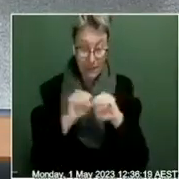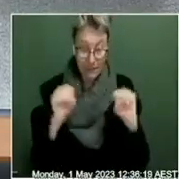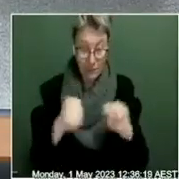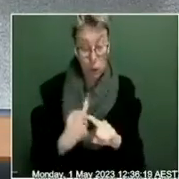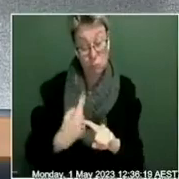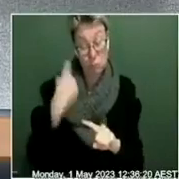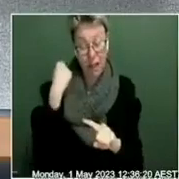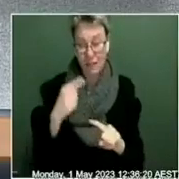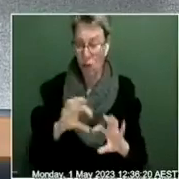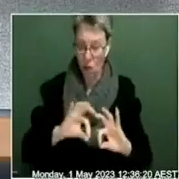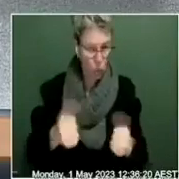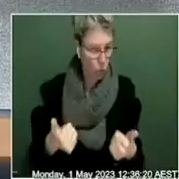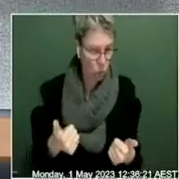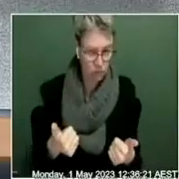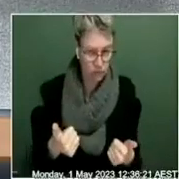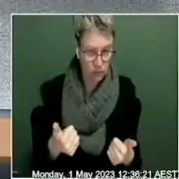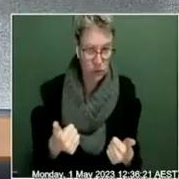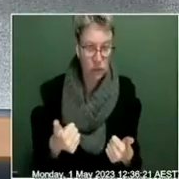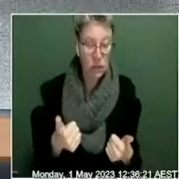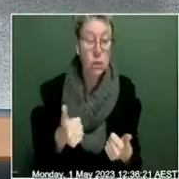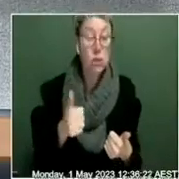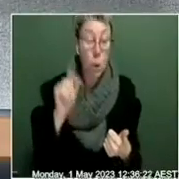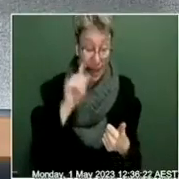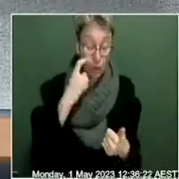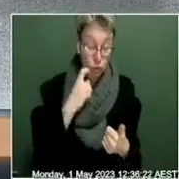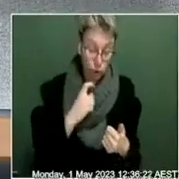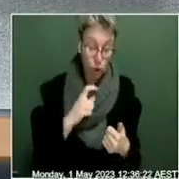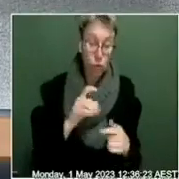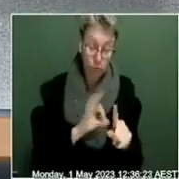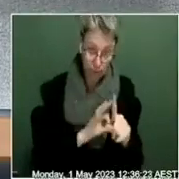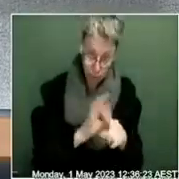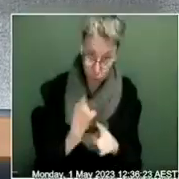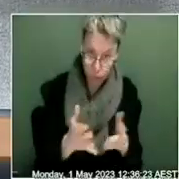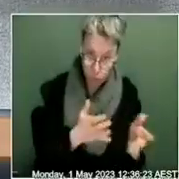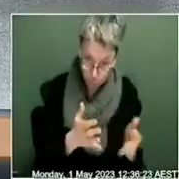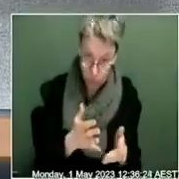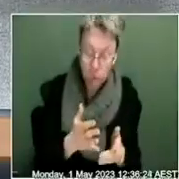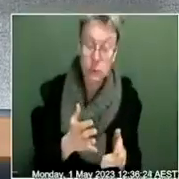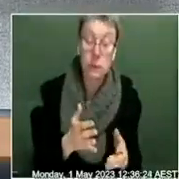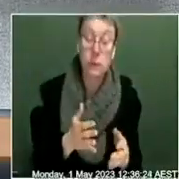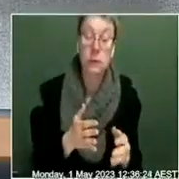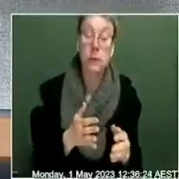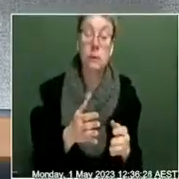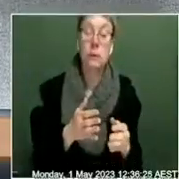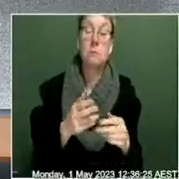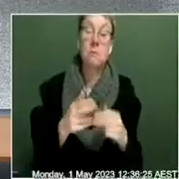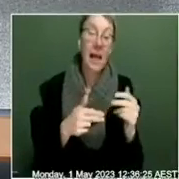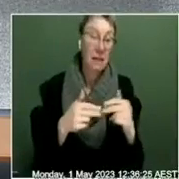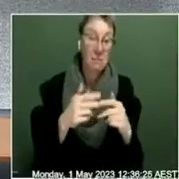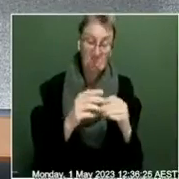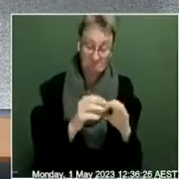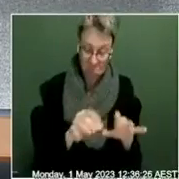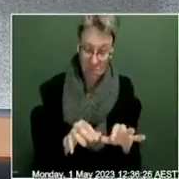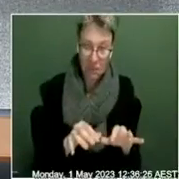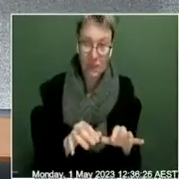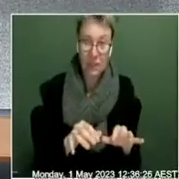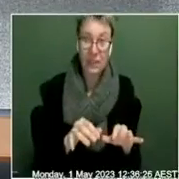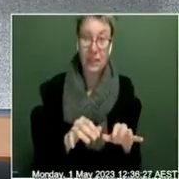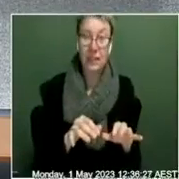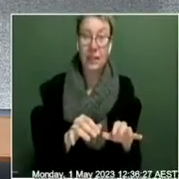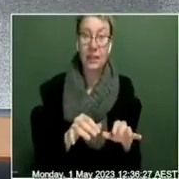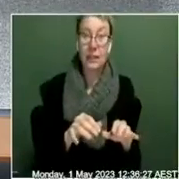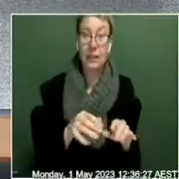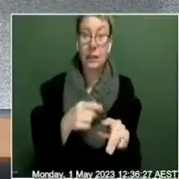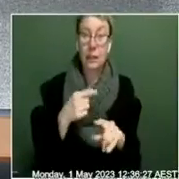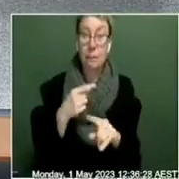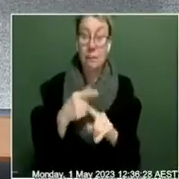would, to stand up a centre like this, would require funding, and so it would be subject to future government